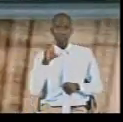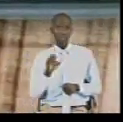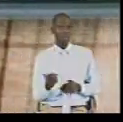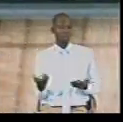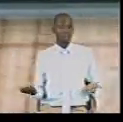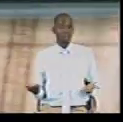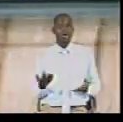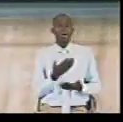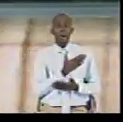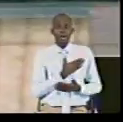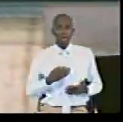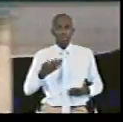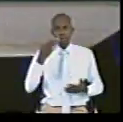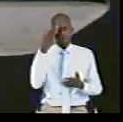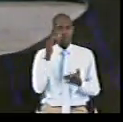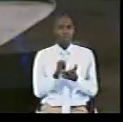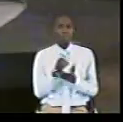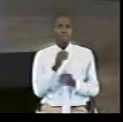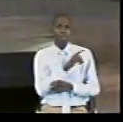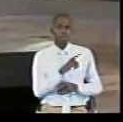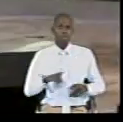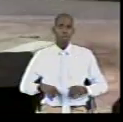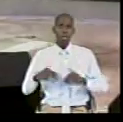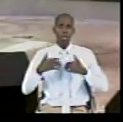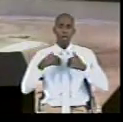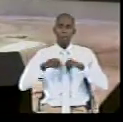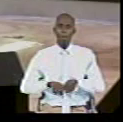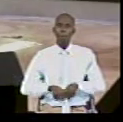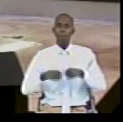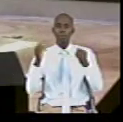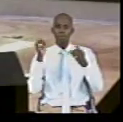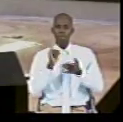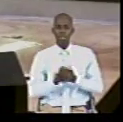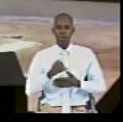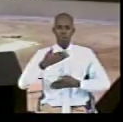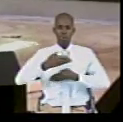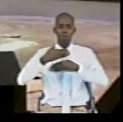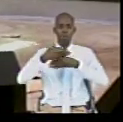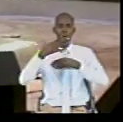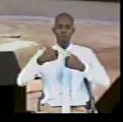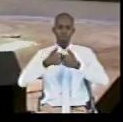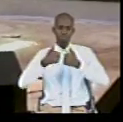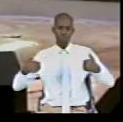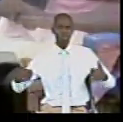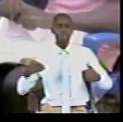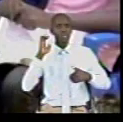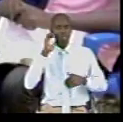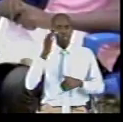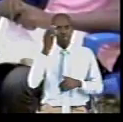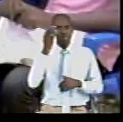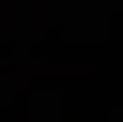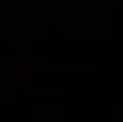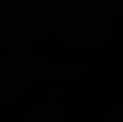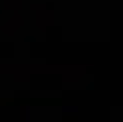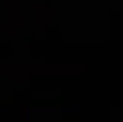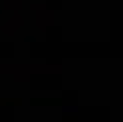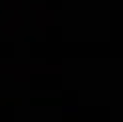Lord had broken down that middle wall of partition. They knew already that Peter went to